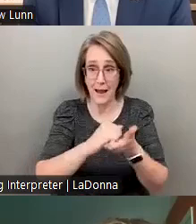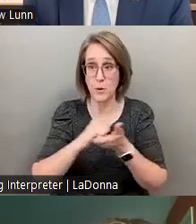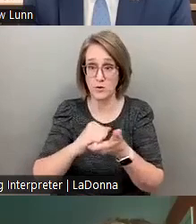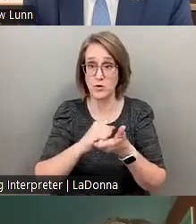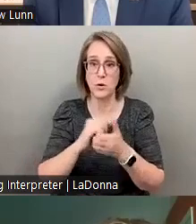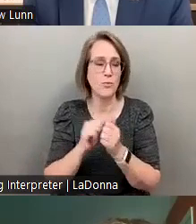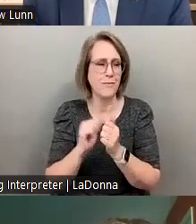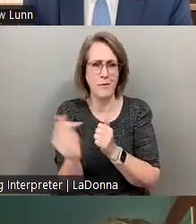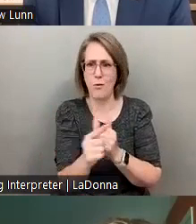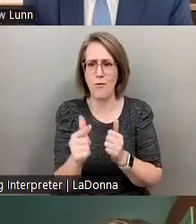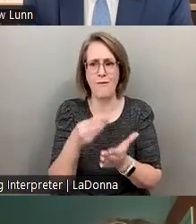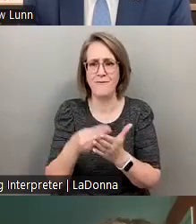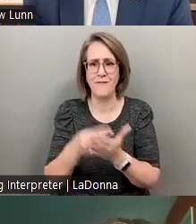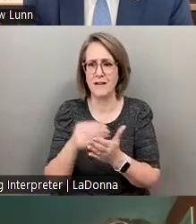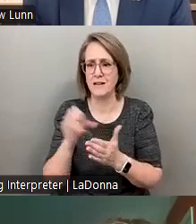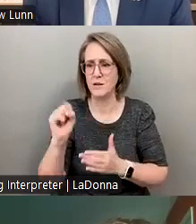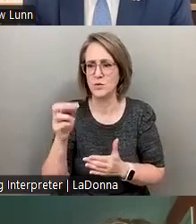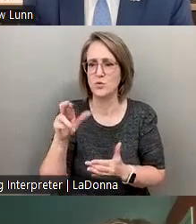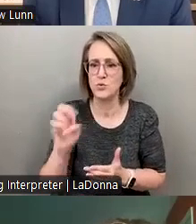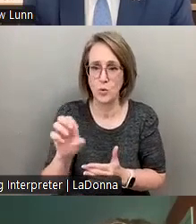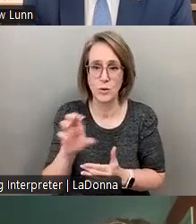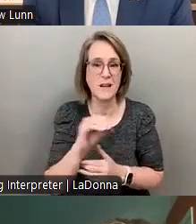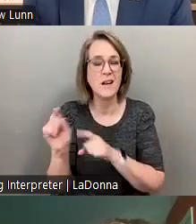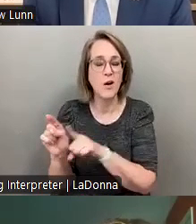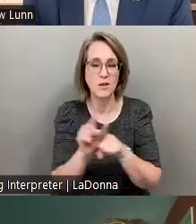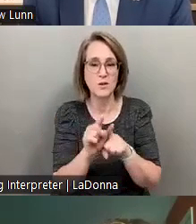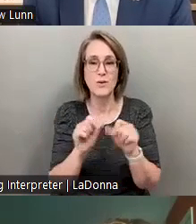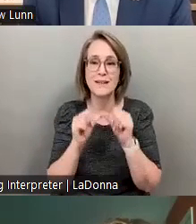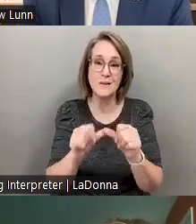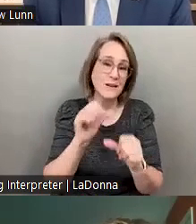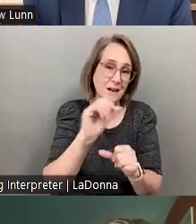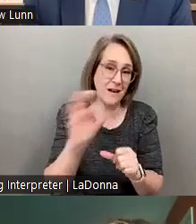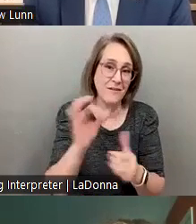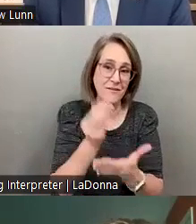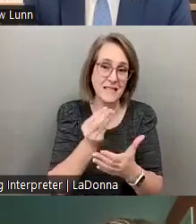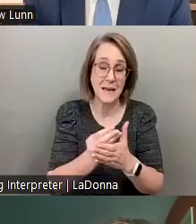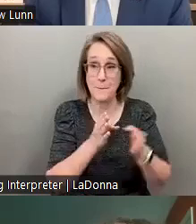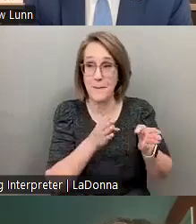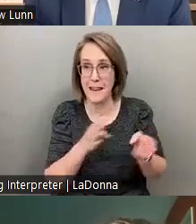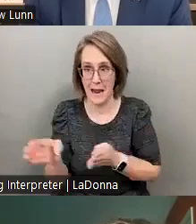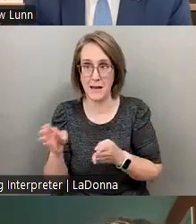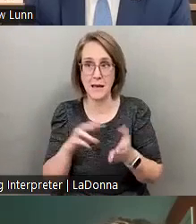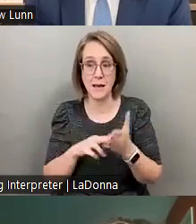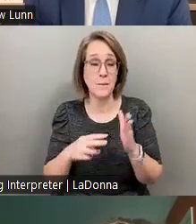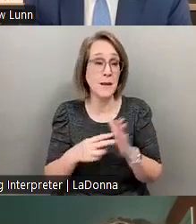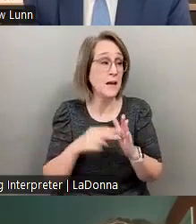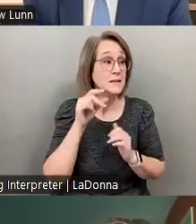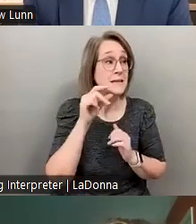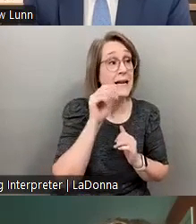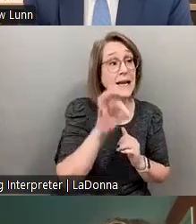for all of our funding sources, as well as a continuation of funding plan for them. So getting them thinking early on, if they are to get this